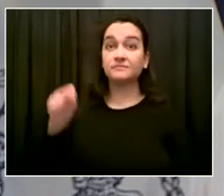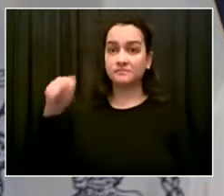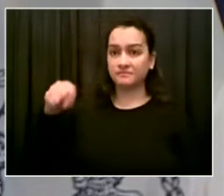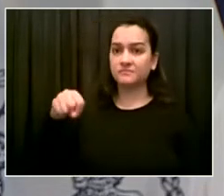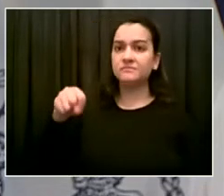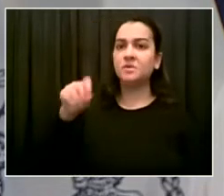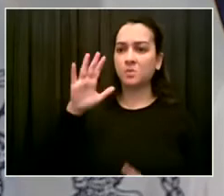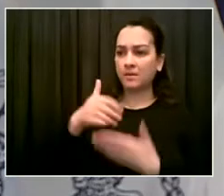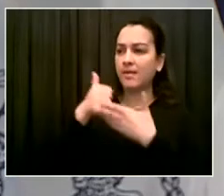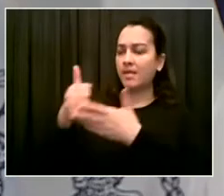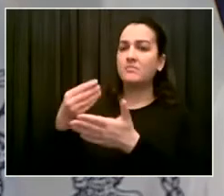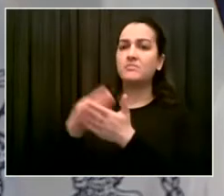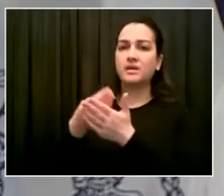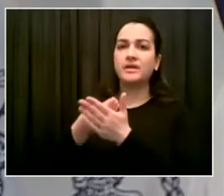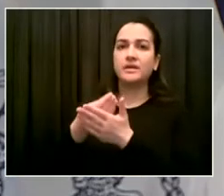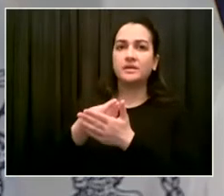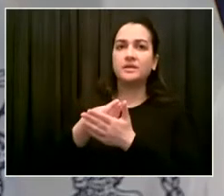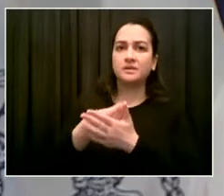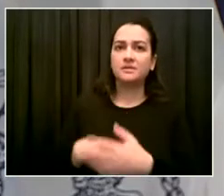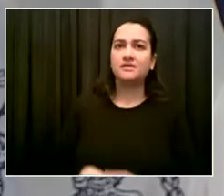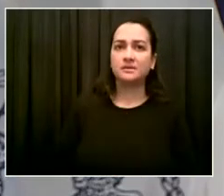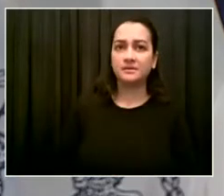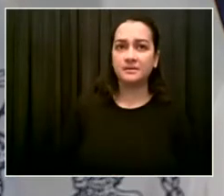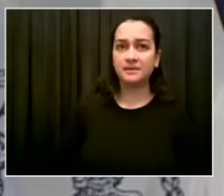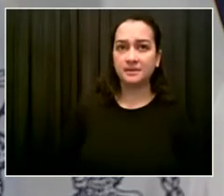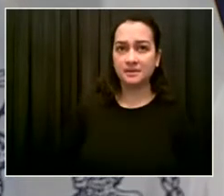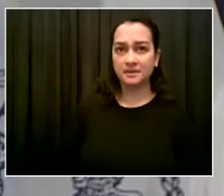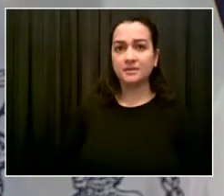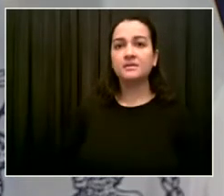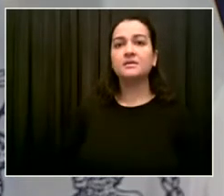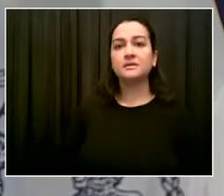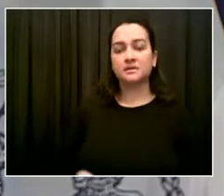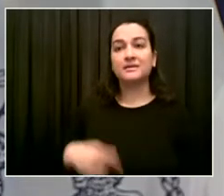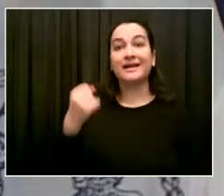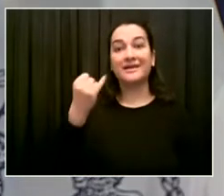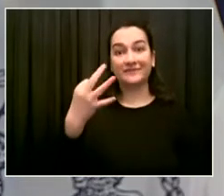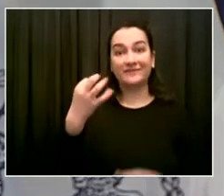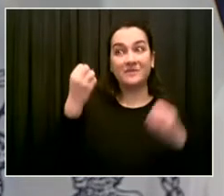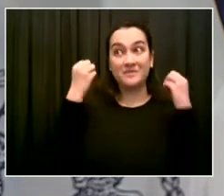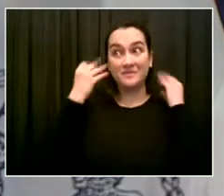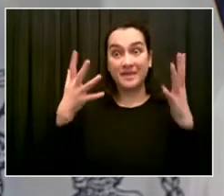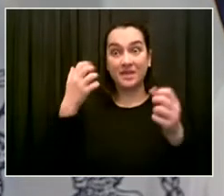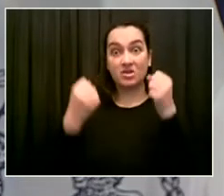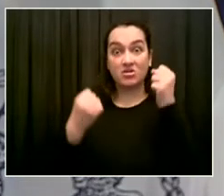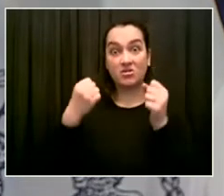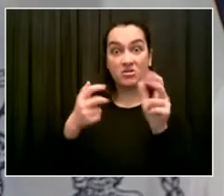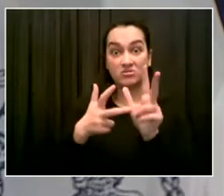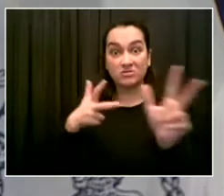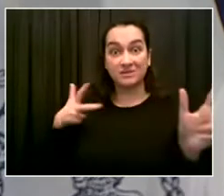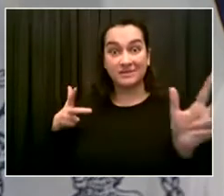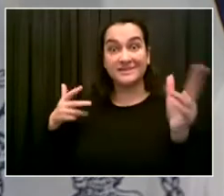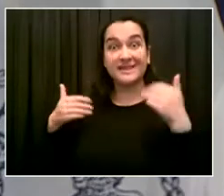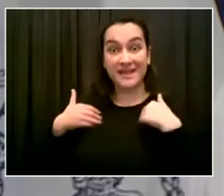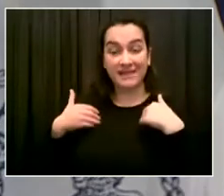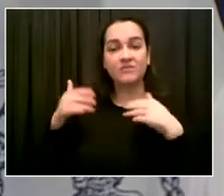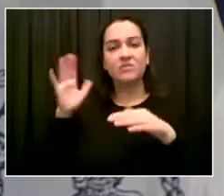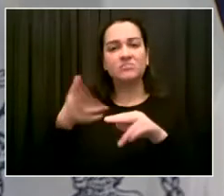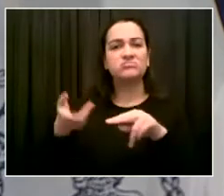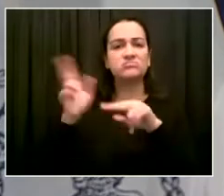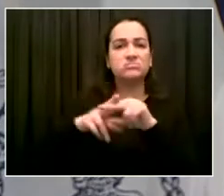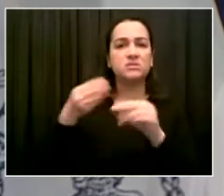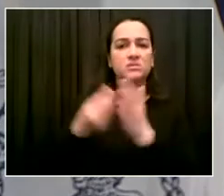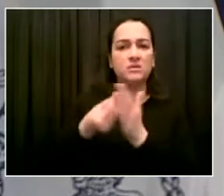bring back the subways and buses strong. We need, obviously, to continue to address congestion itself. I mean,